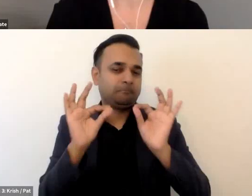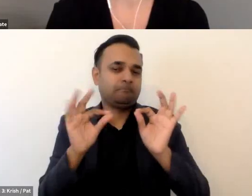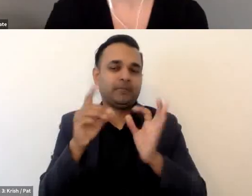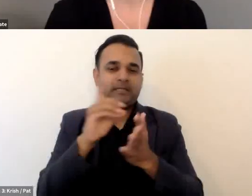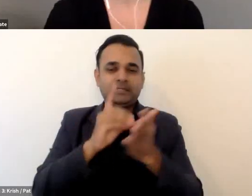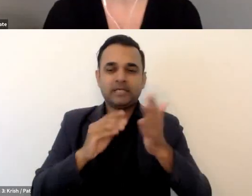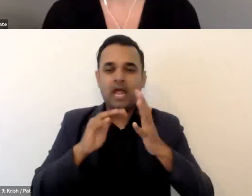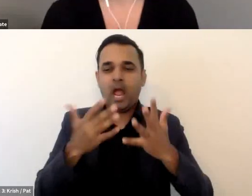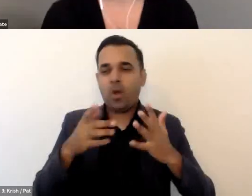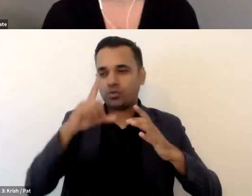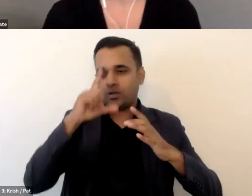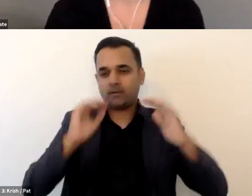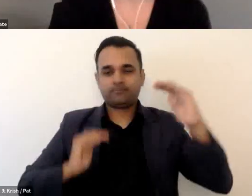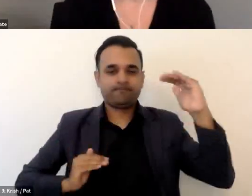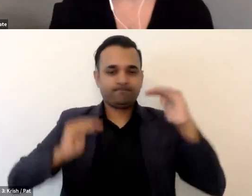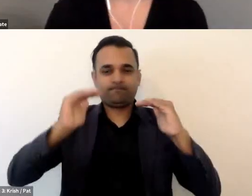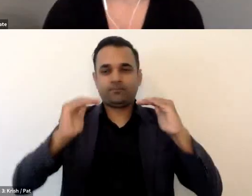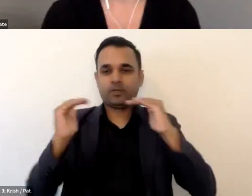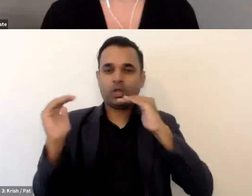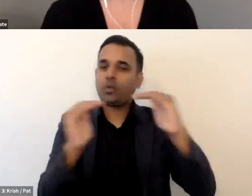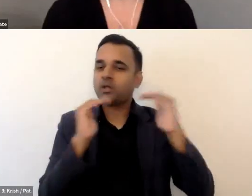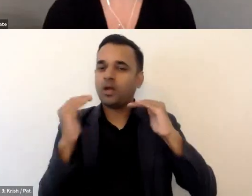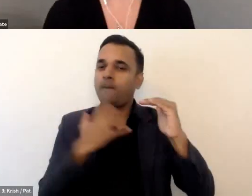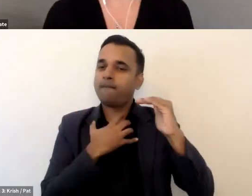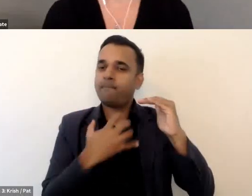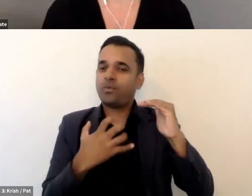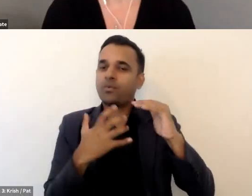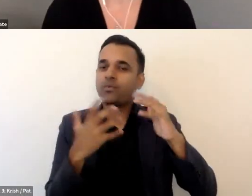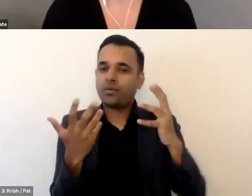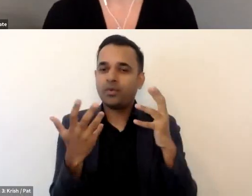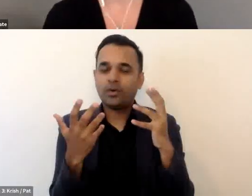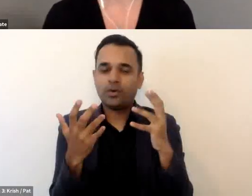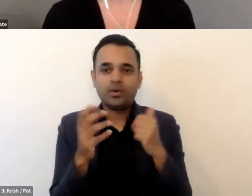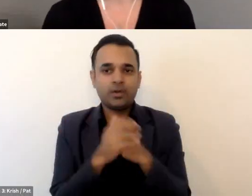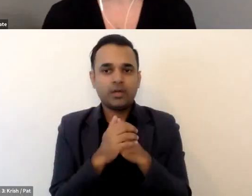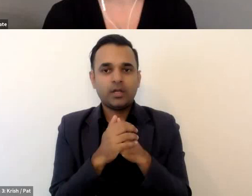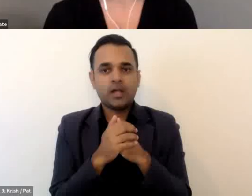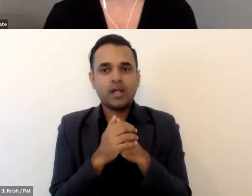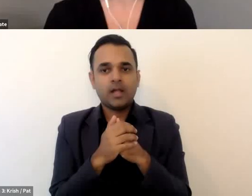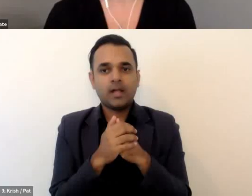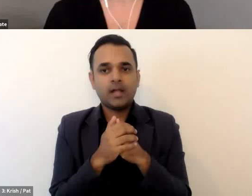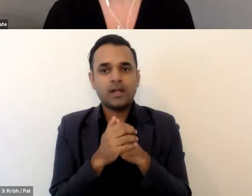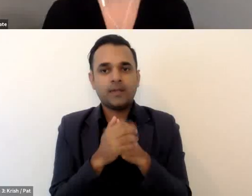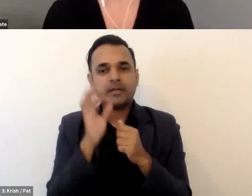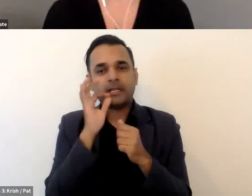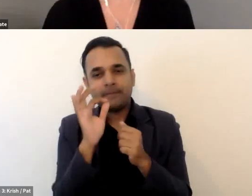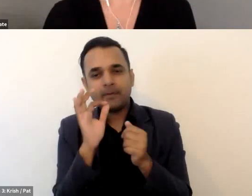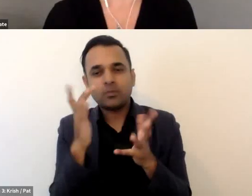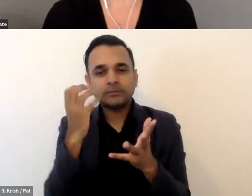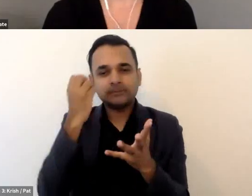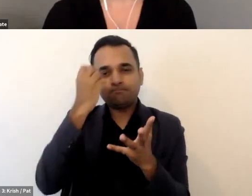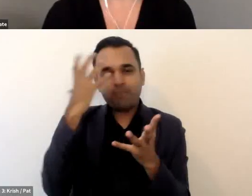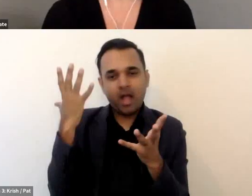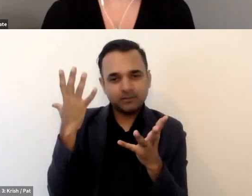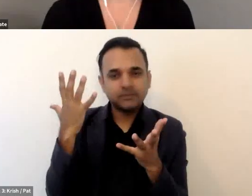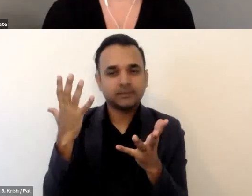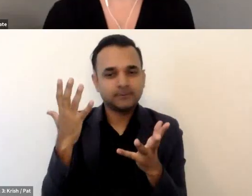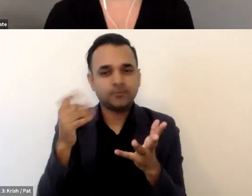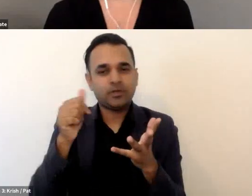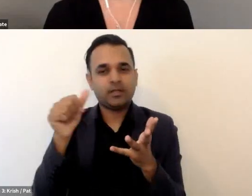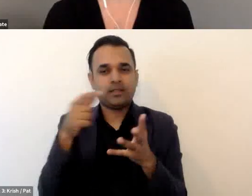find ways to discriminate even when we try to omit that, right? So that's really fascinating. And as you mentioned,